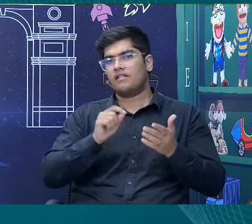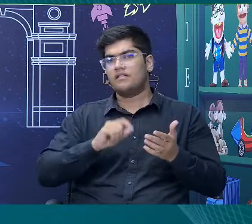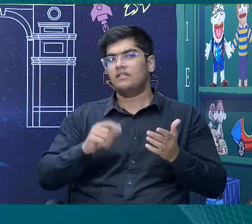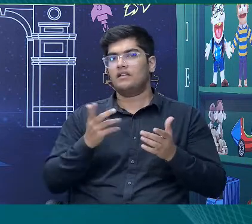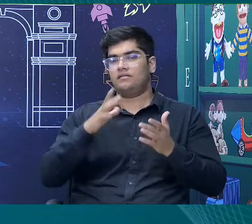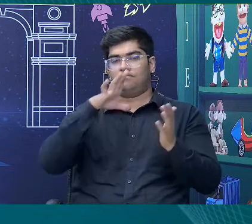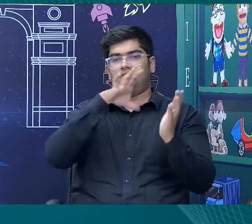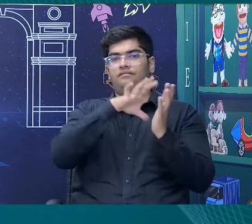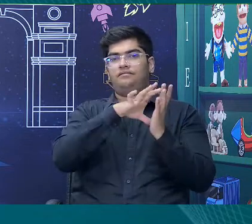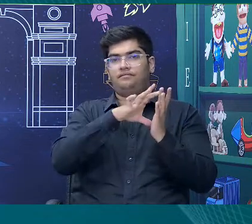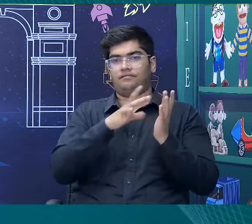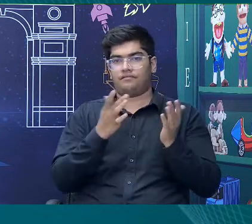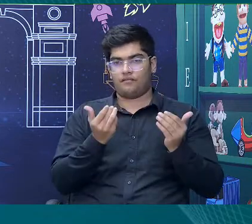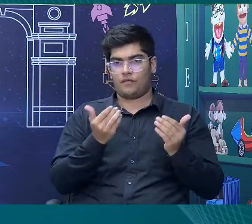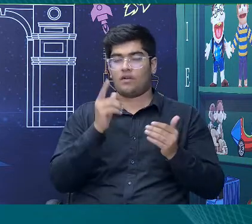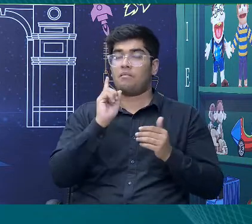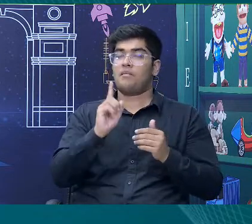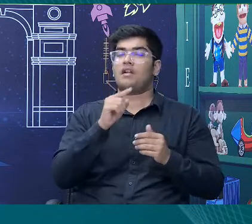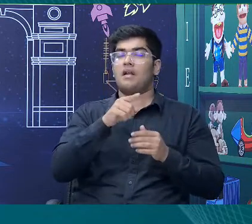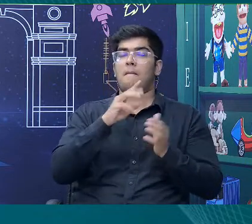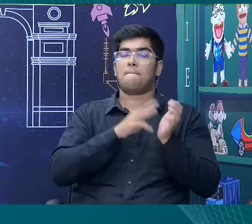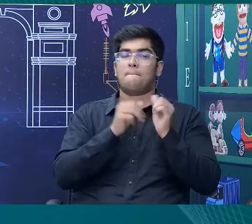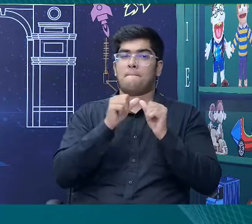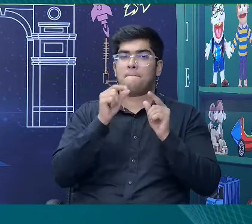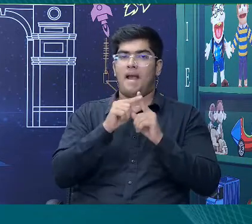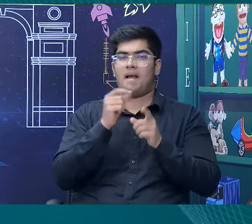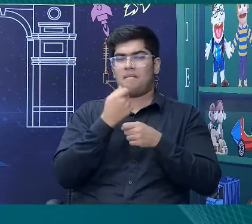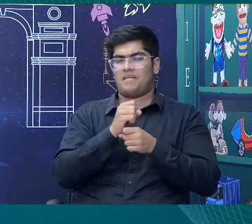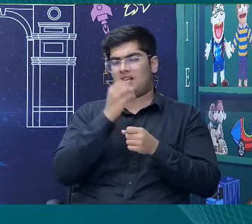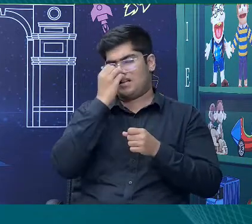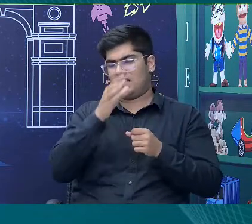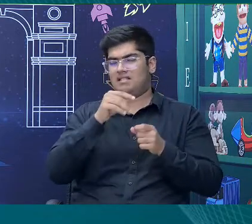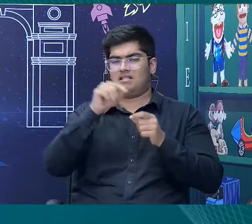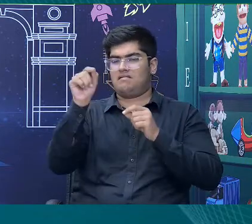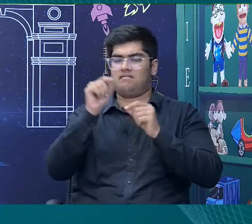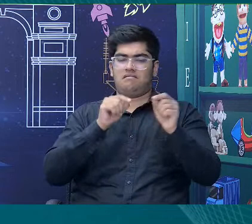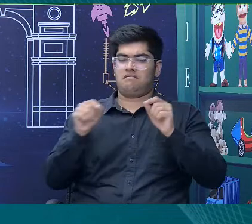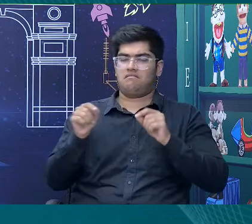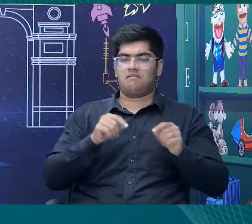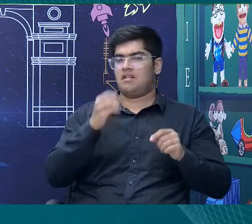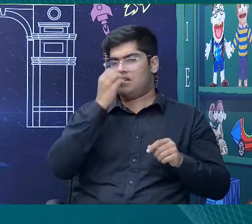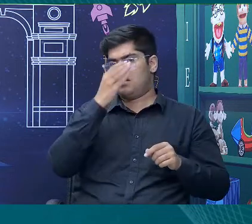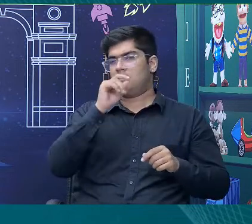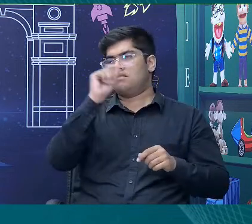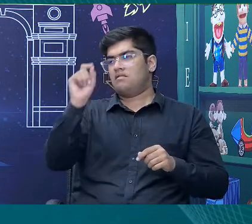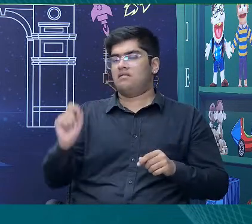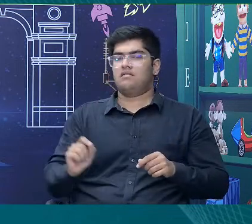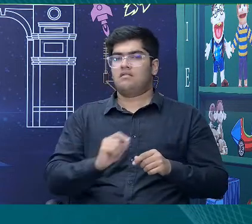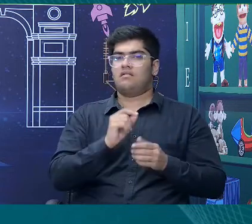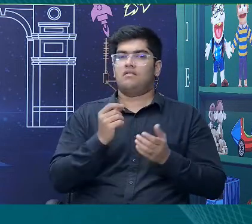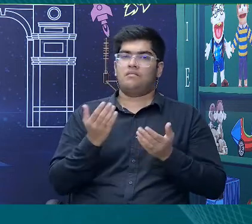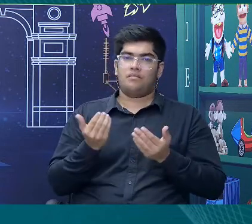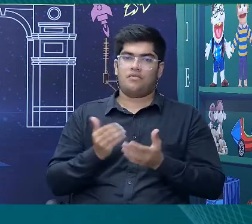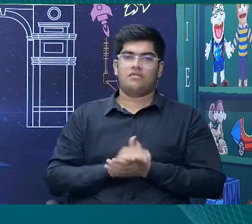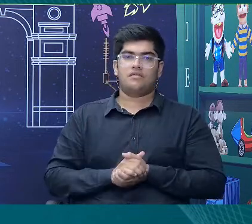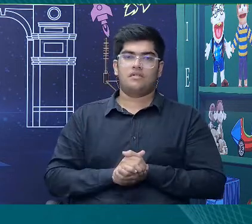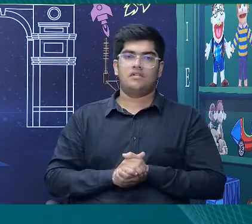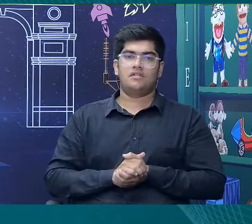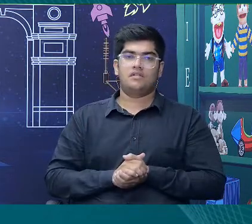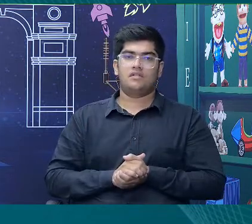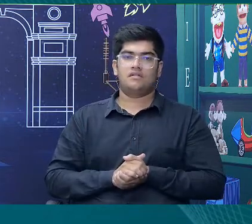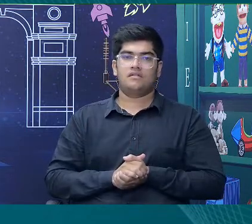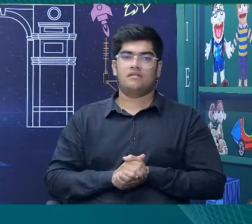of a paragraph. But a mind map is a very, you know, helpful way of starting. Okay. Then the third question that we have